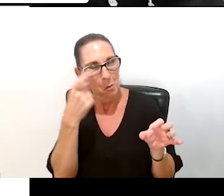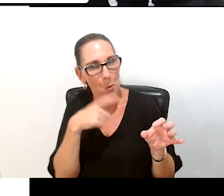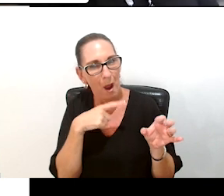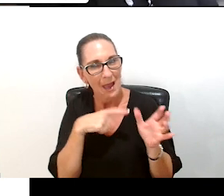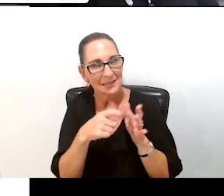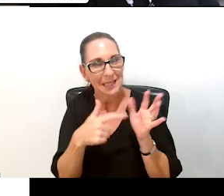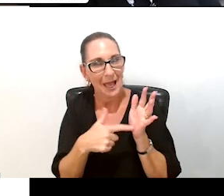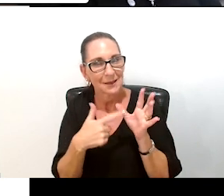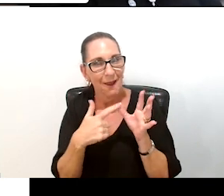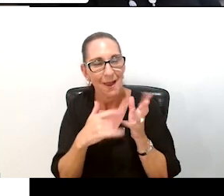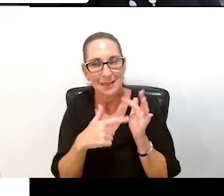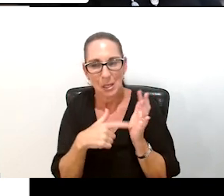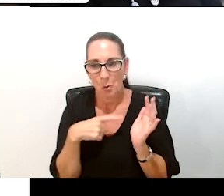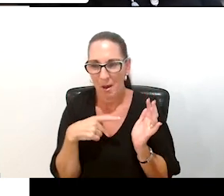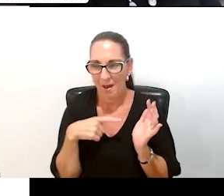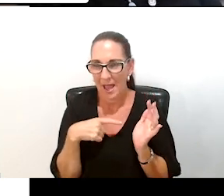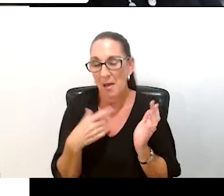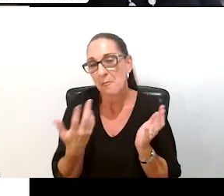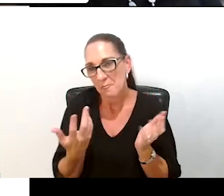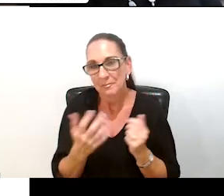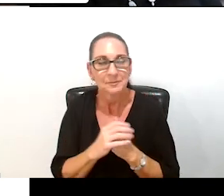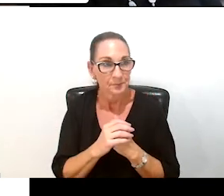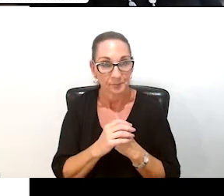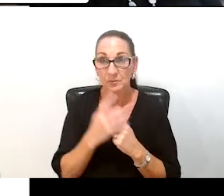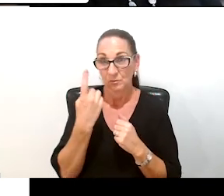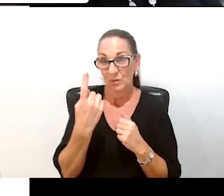data asset? Well, one of the big